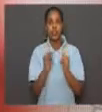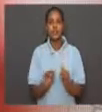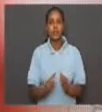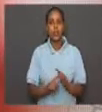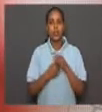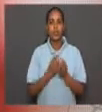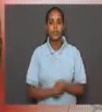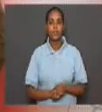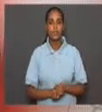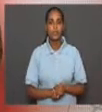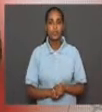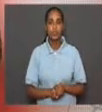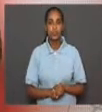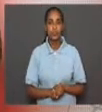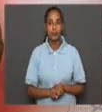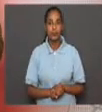us begin.